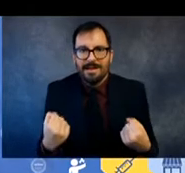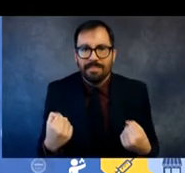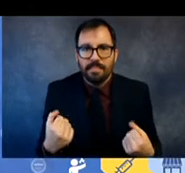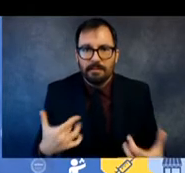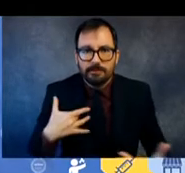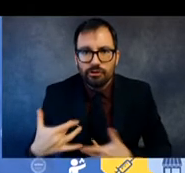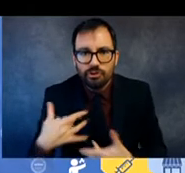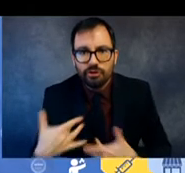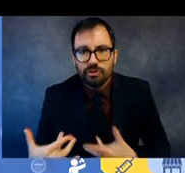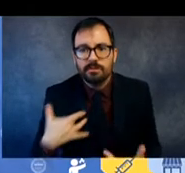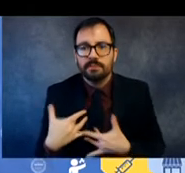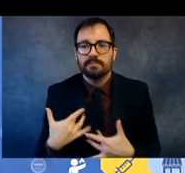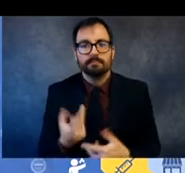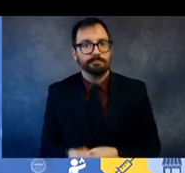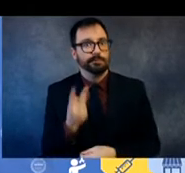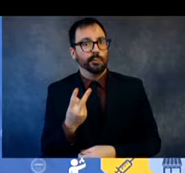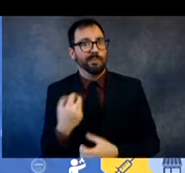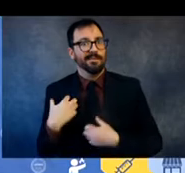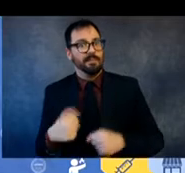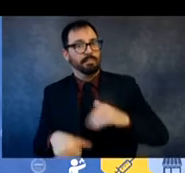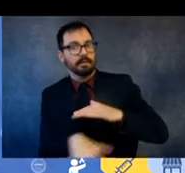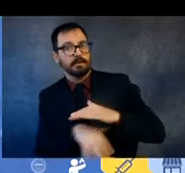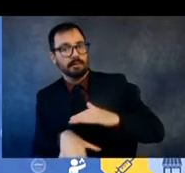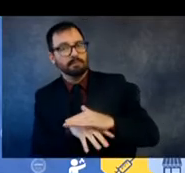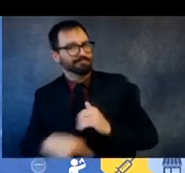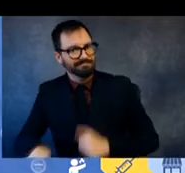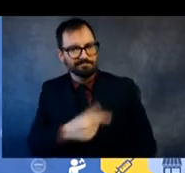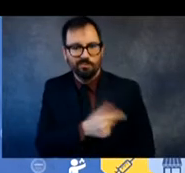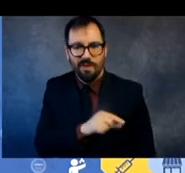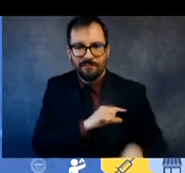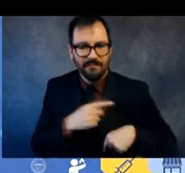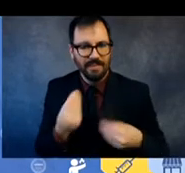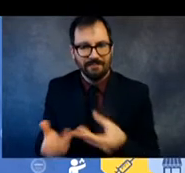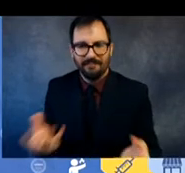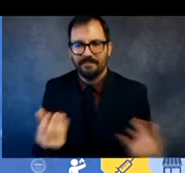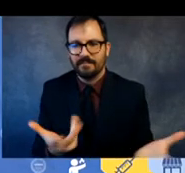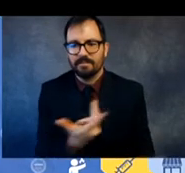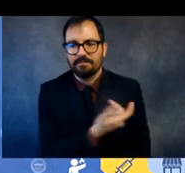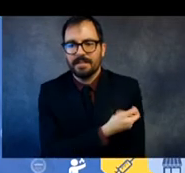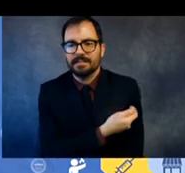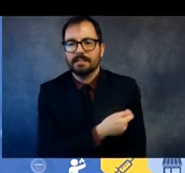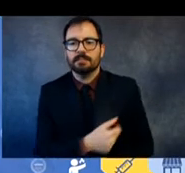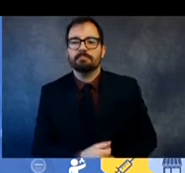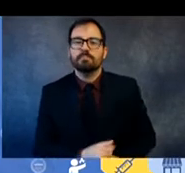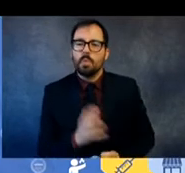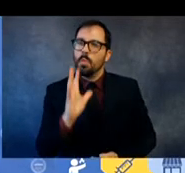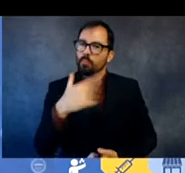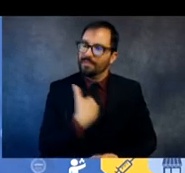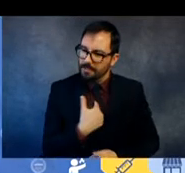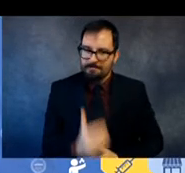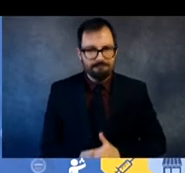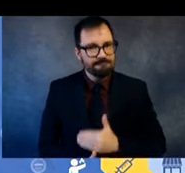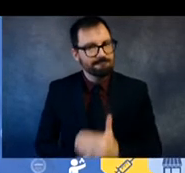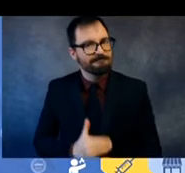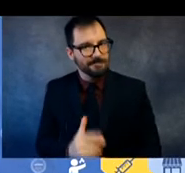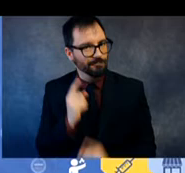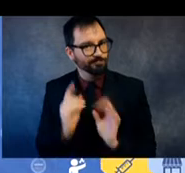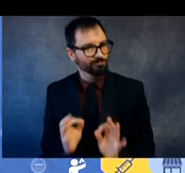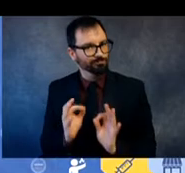been waiting, that have dual health issues, and so we